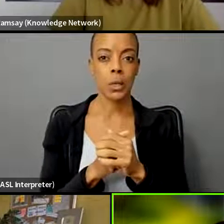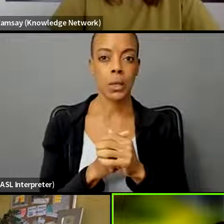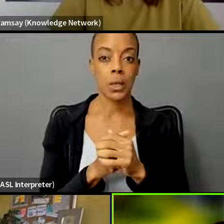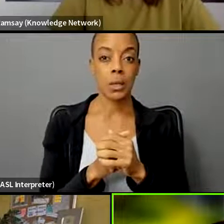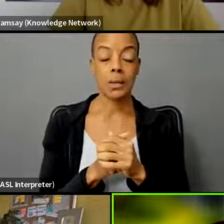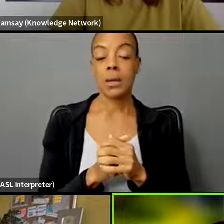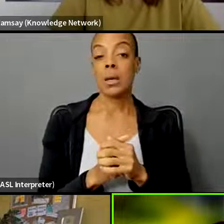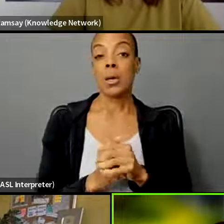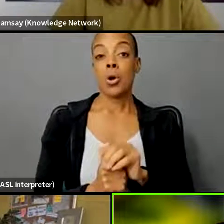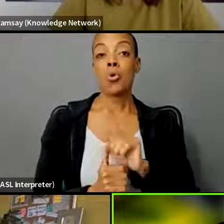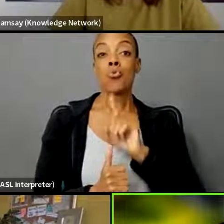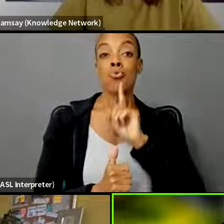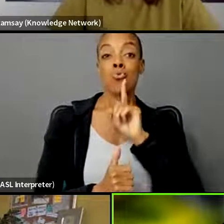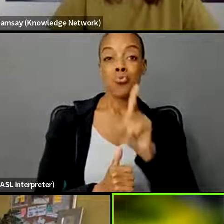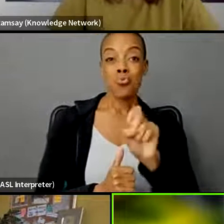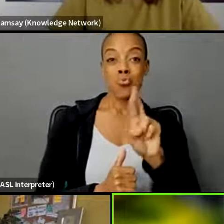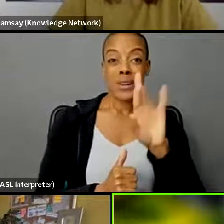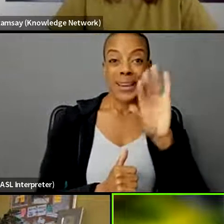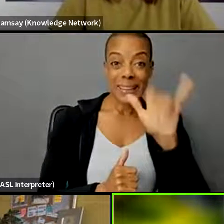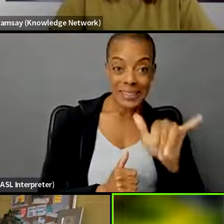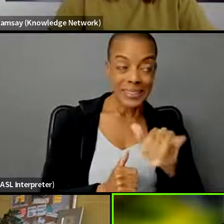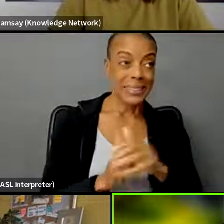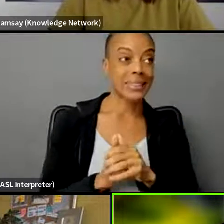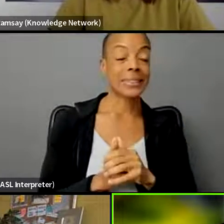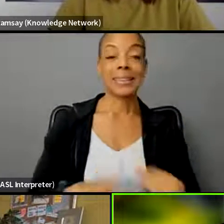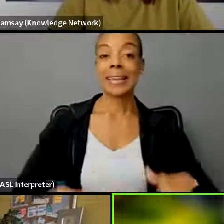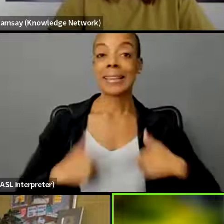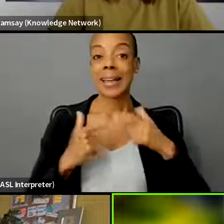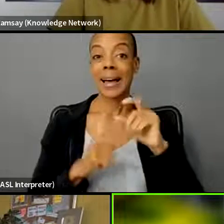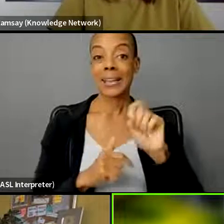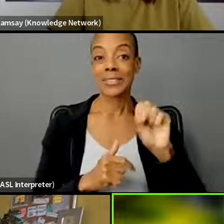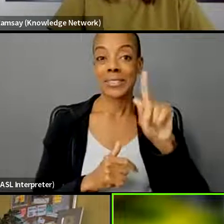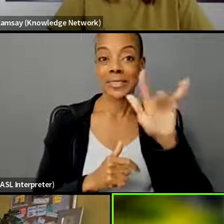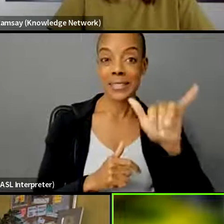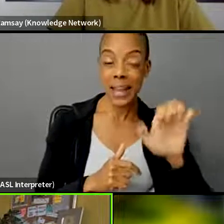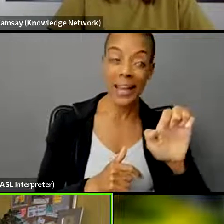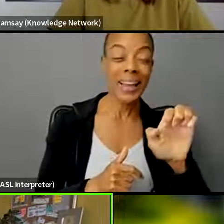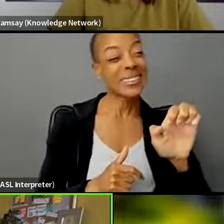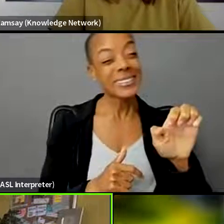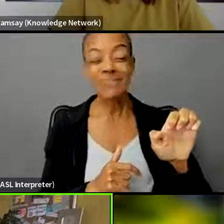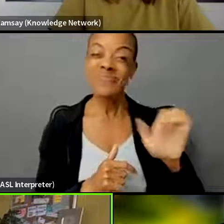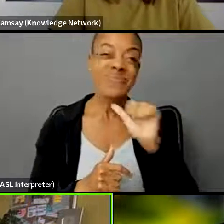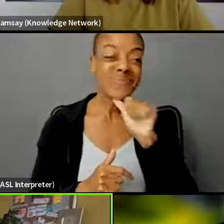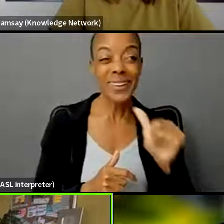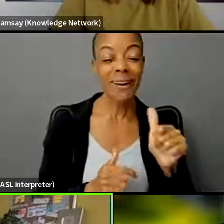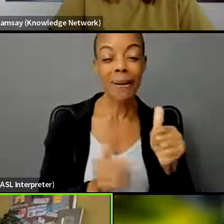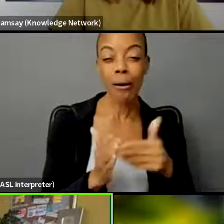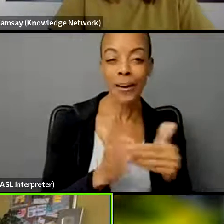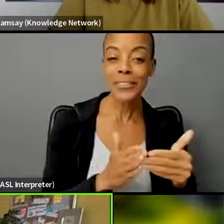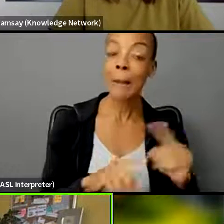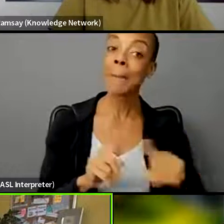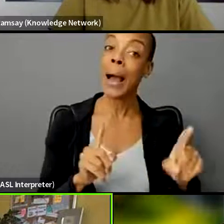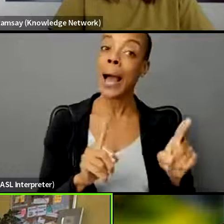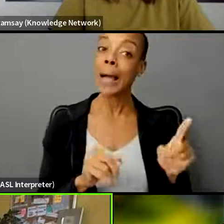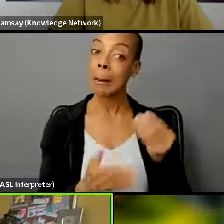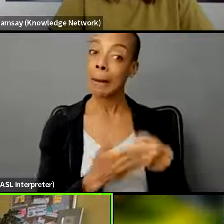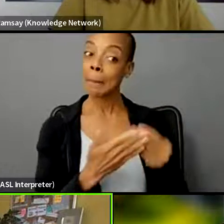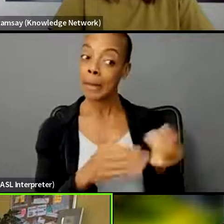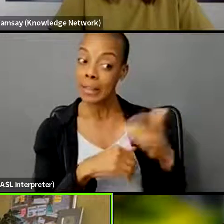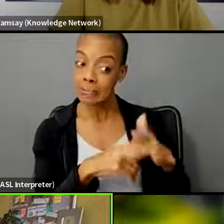or lifestyle programming. But if the price is right, we're always open.